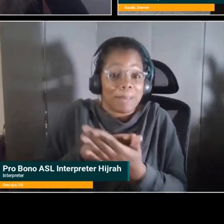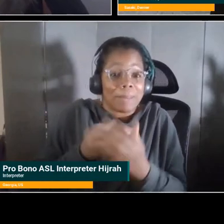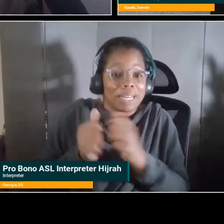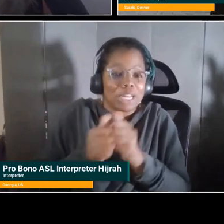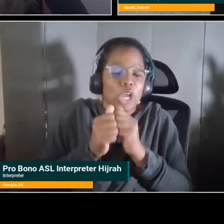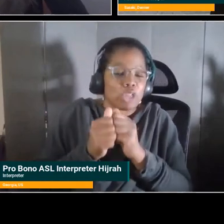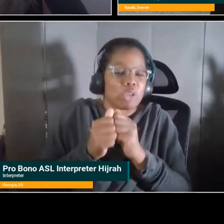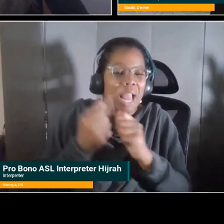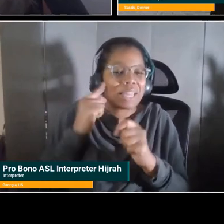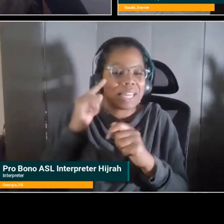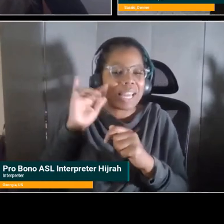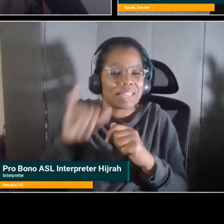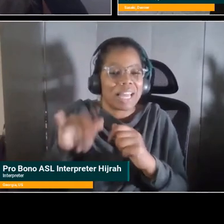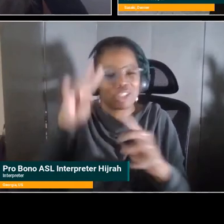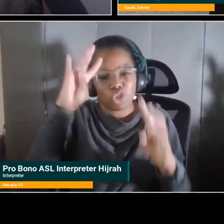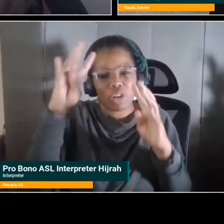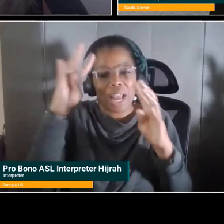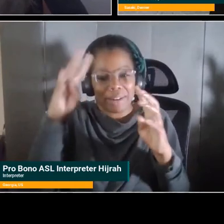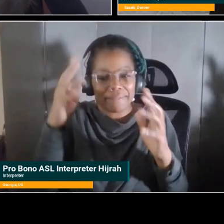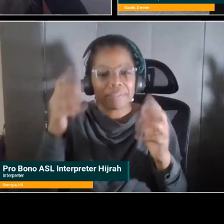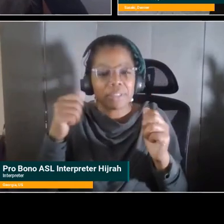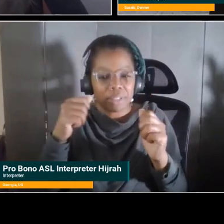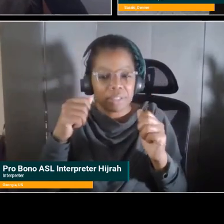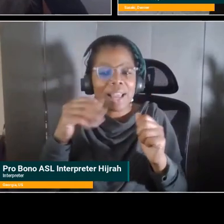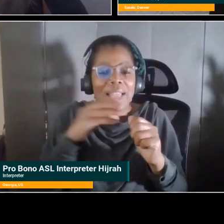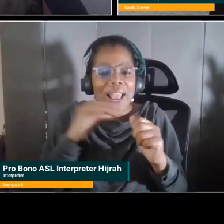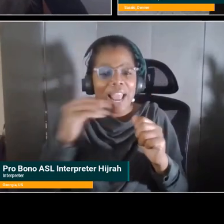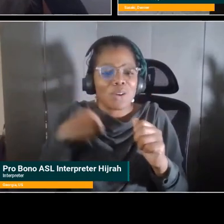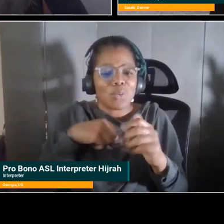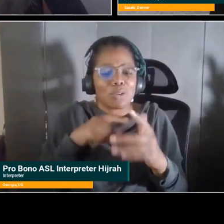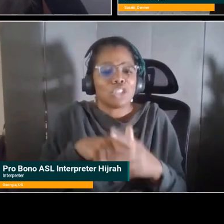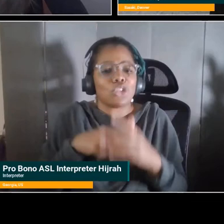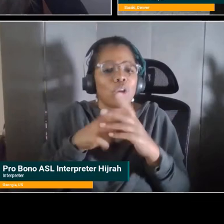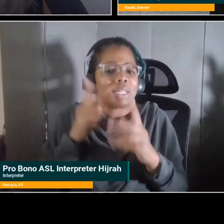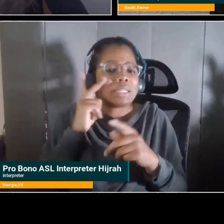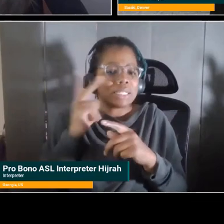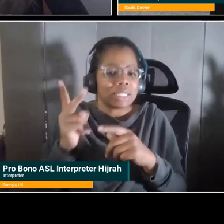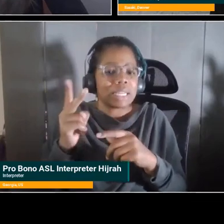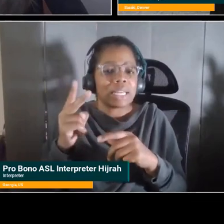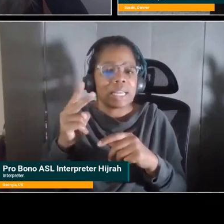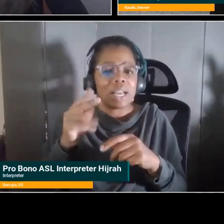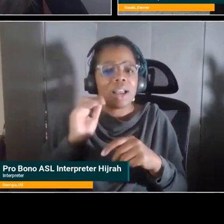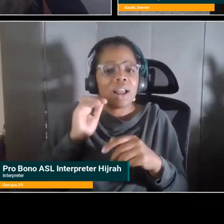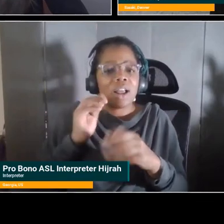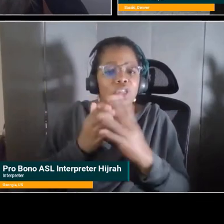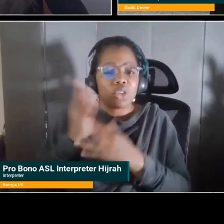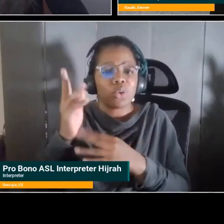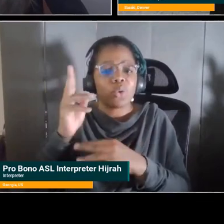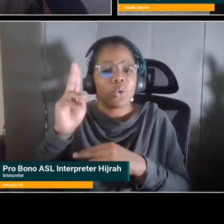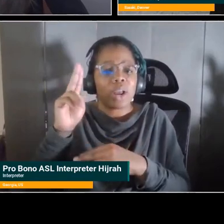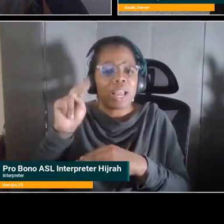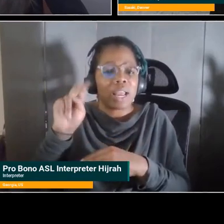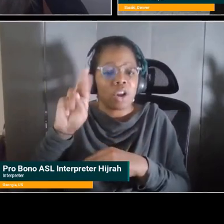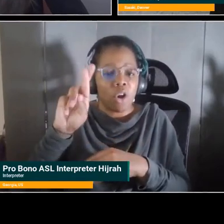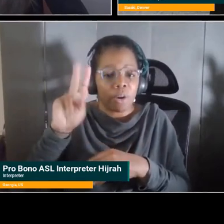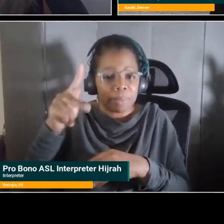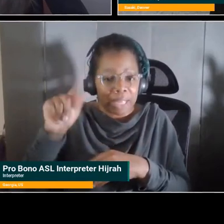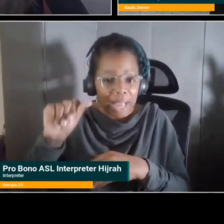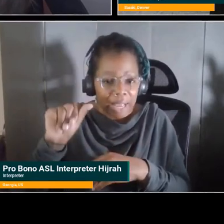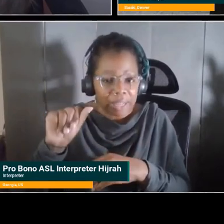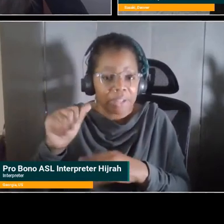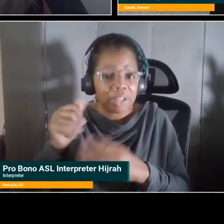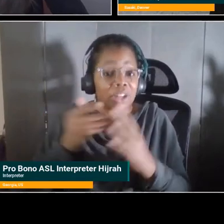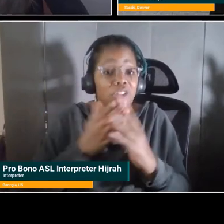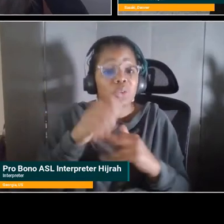is becoming pretty creative. And then we're starting to see, I think through NRPA is doing a lot of this, through some